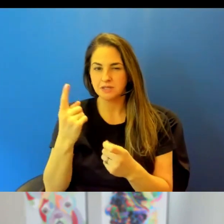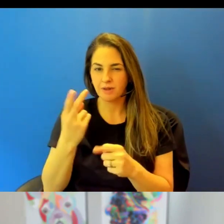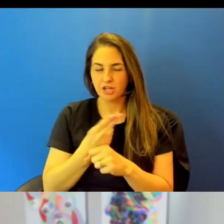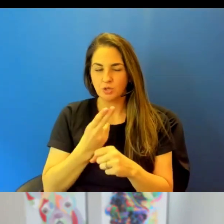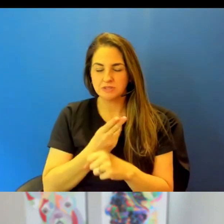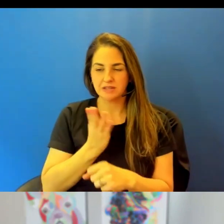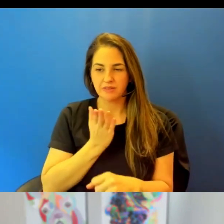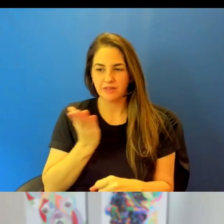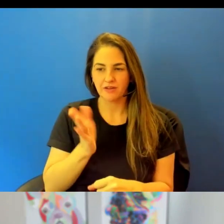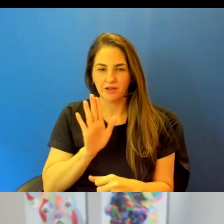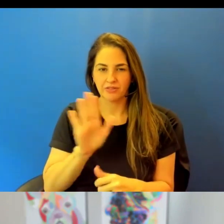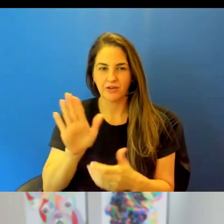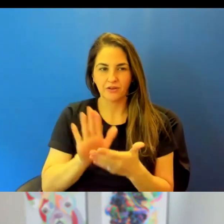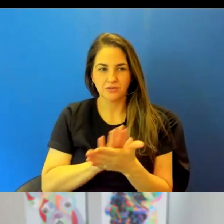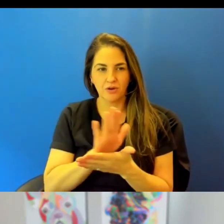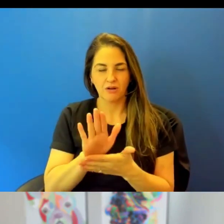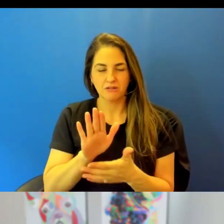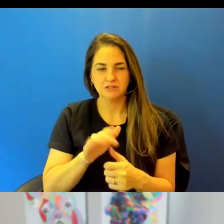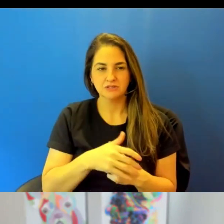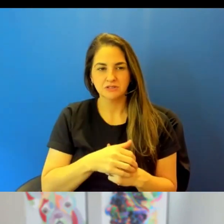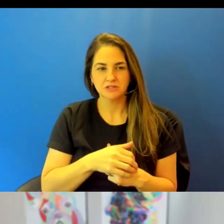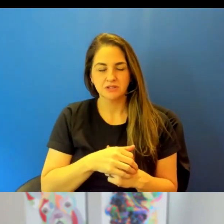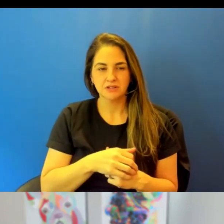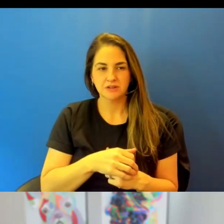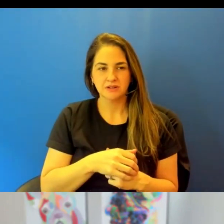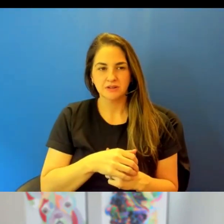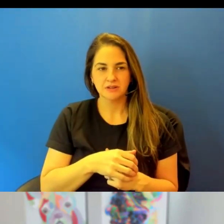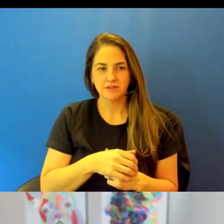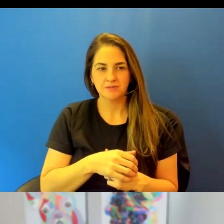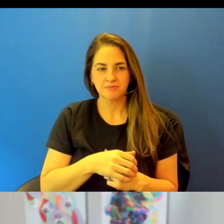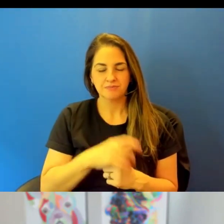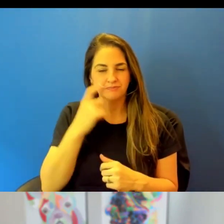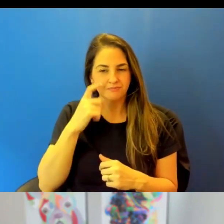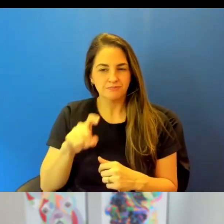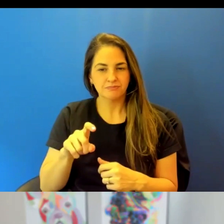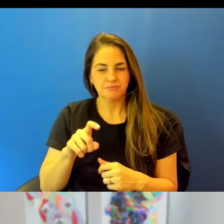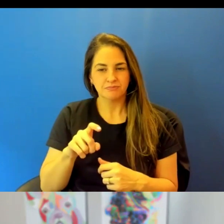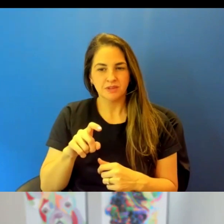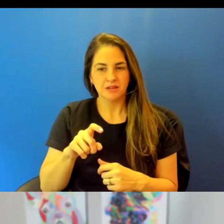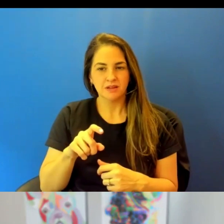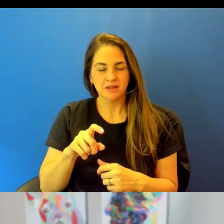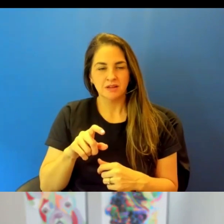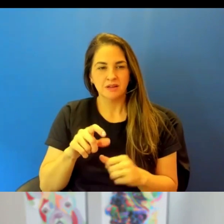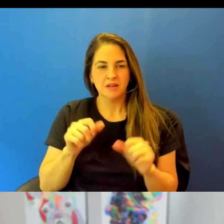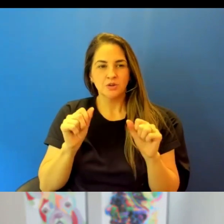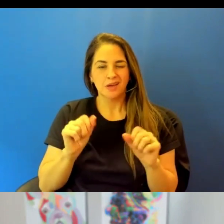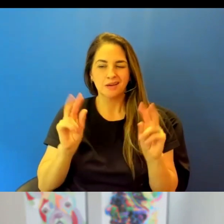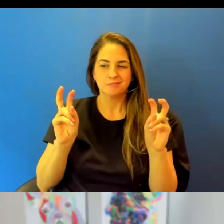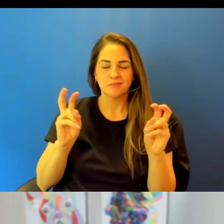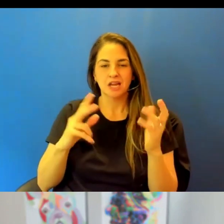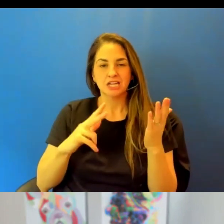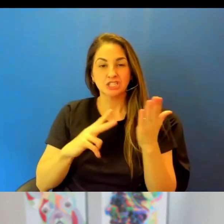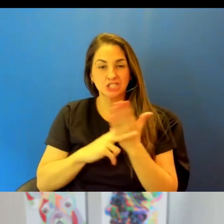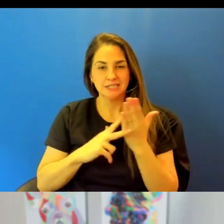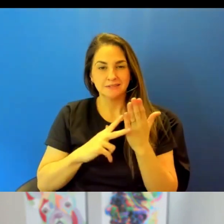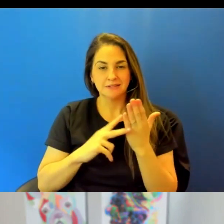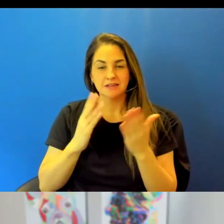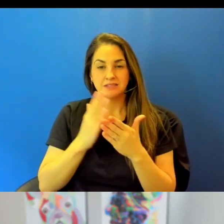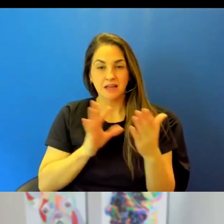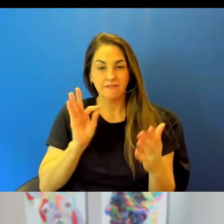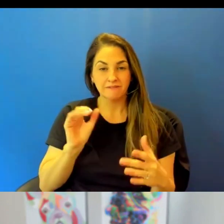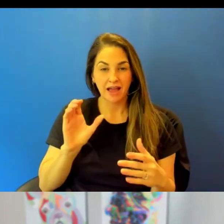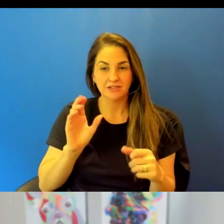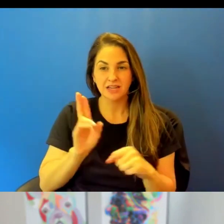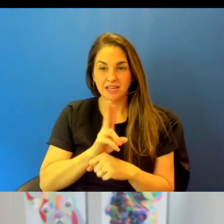university. And they discovered that there was a way to quote cheat that faculty can use with